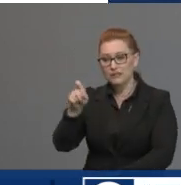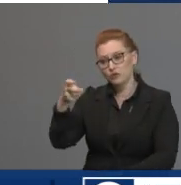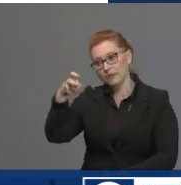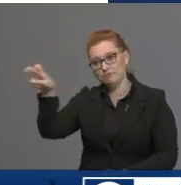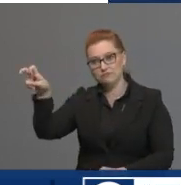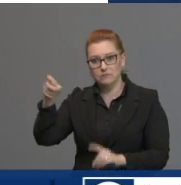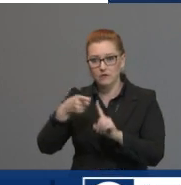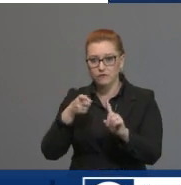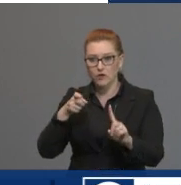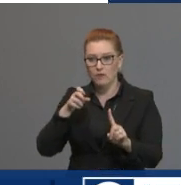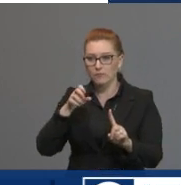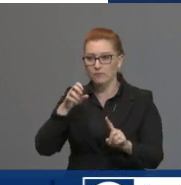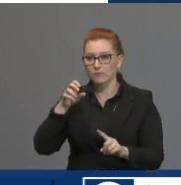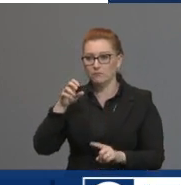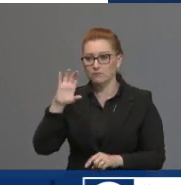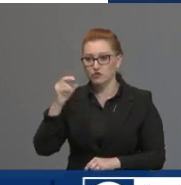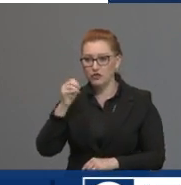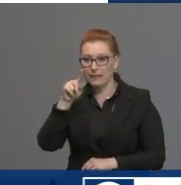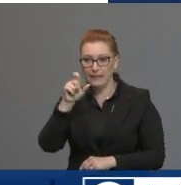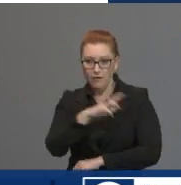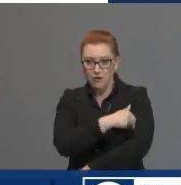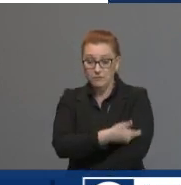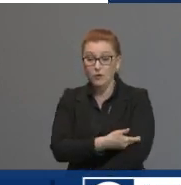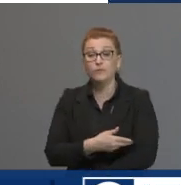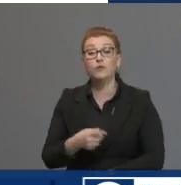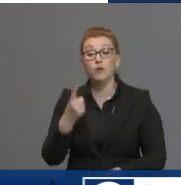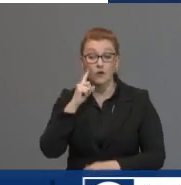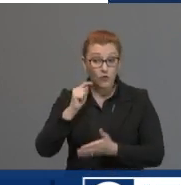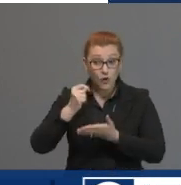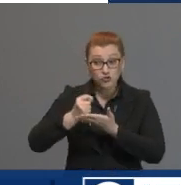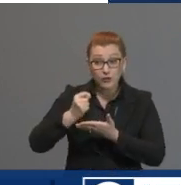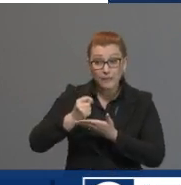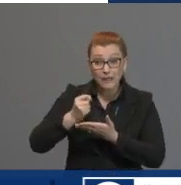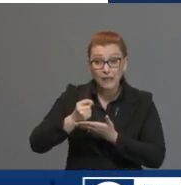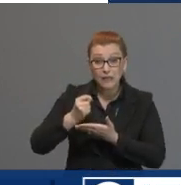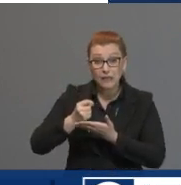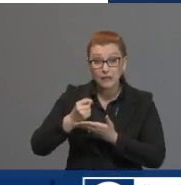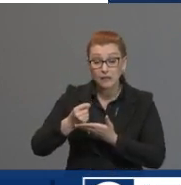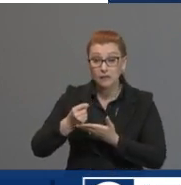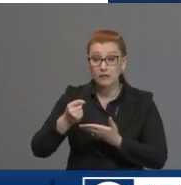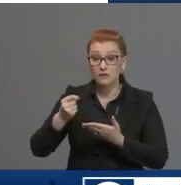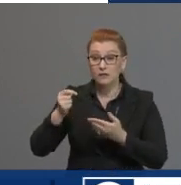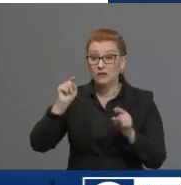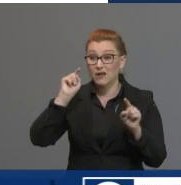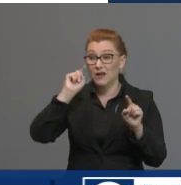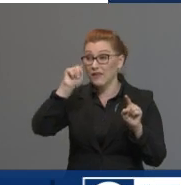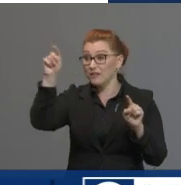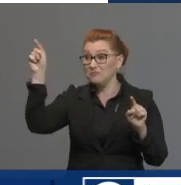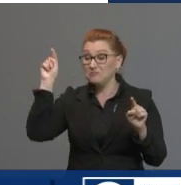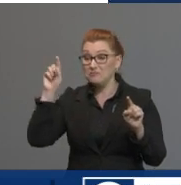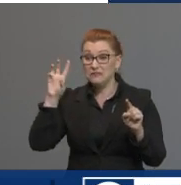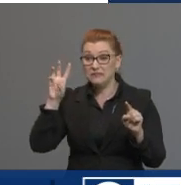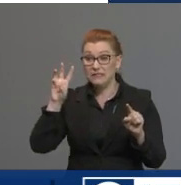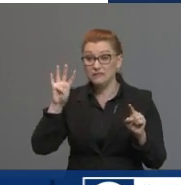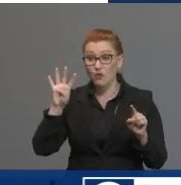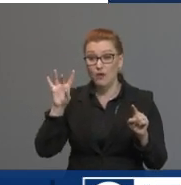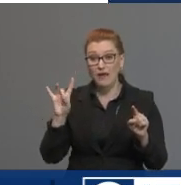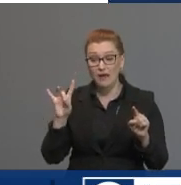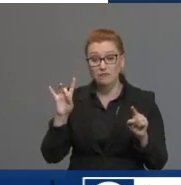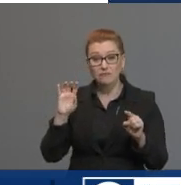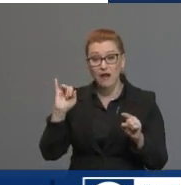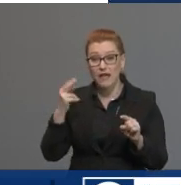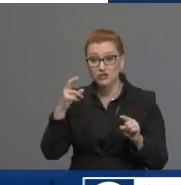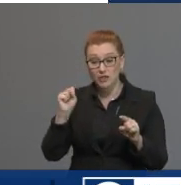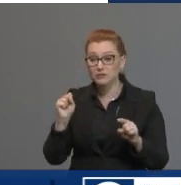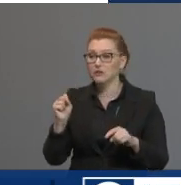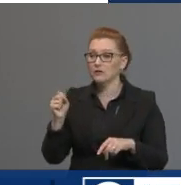Chinle. In terms of the treatment that's been afforded at the 638 and IHS facilities, they've been able to either